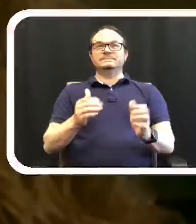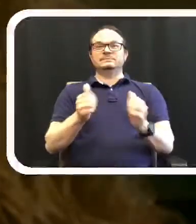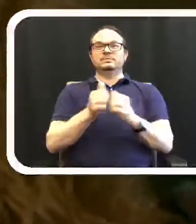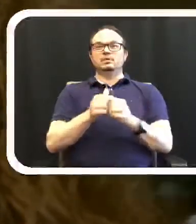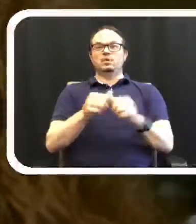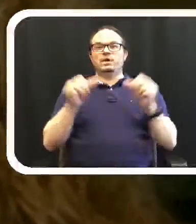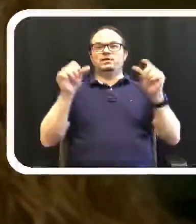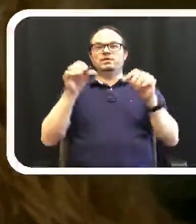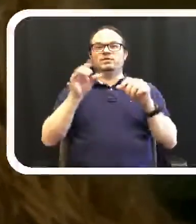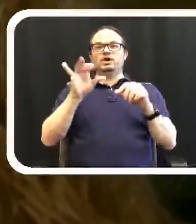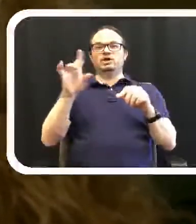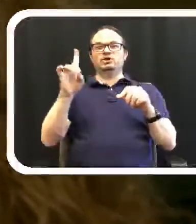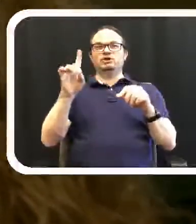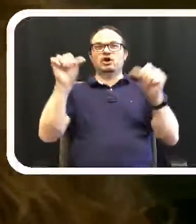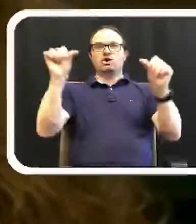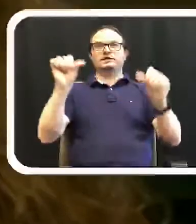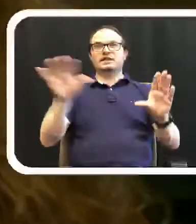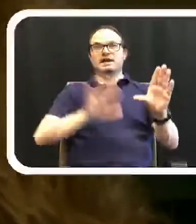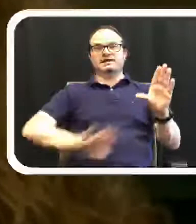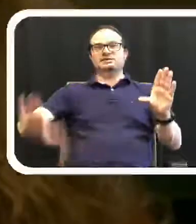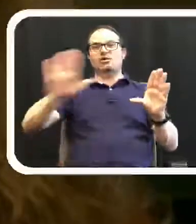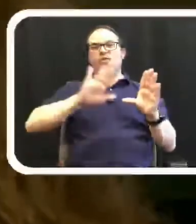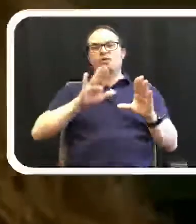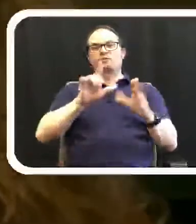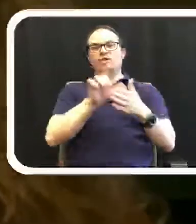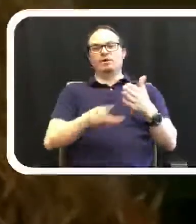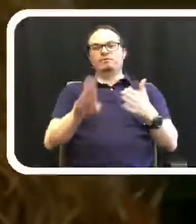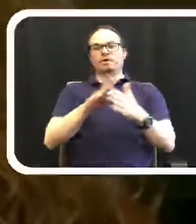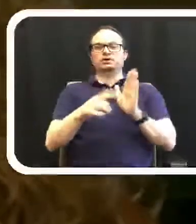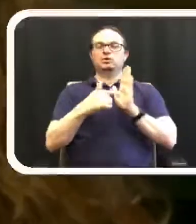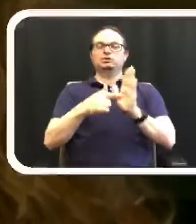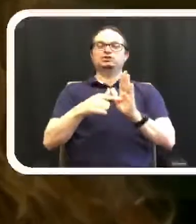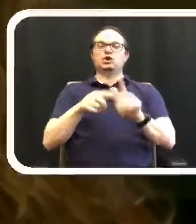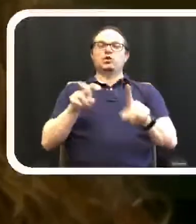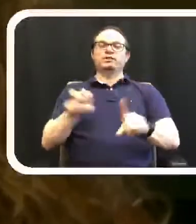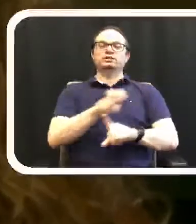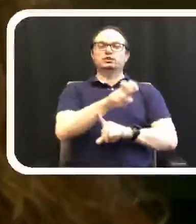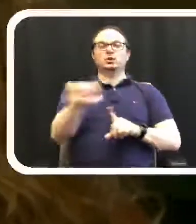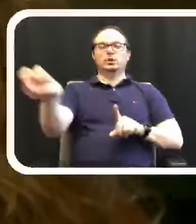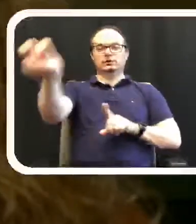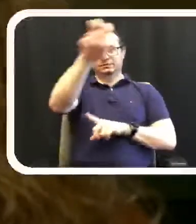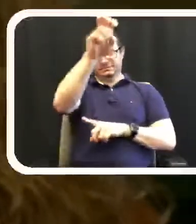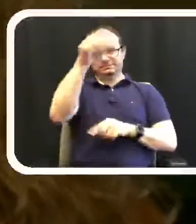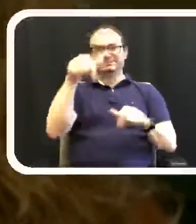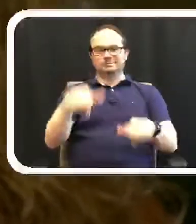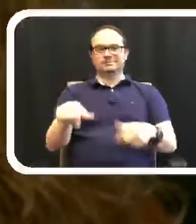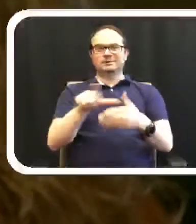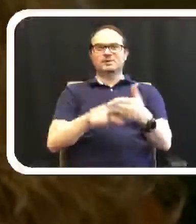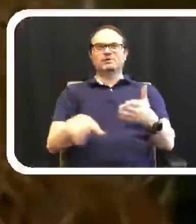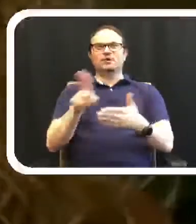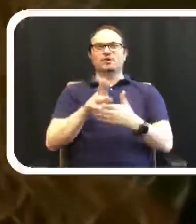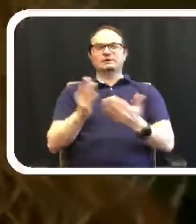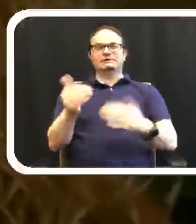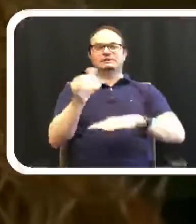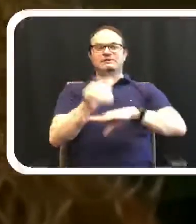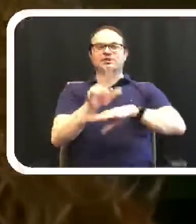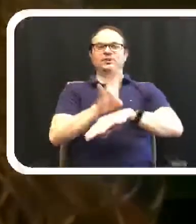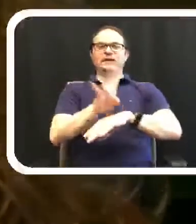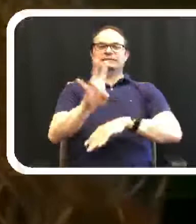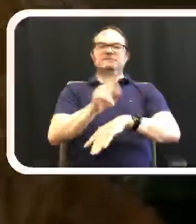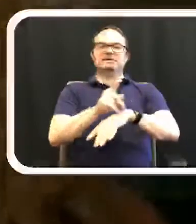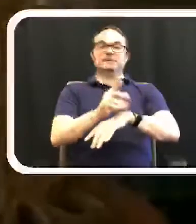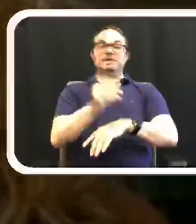yard signs throughout the campus. And so we're going to show that tour of our graduates this afternoon or this evening at 7 p.m. And